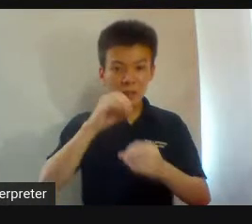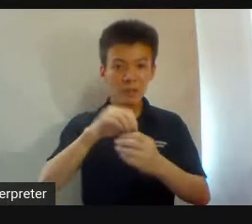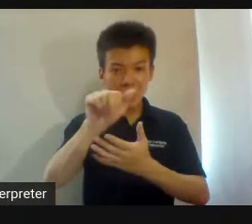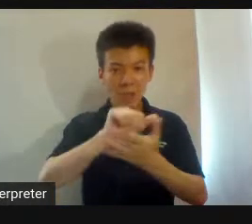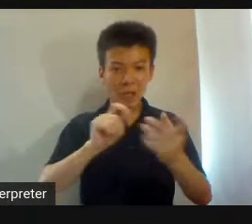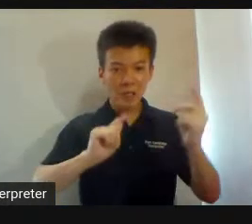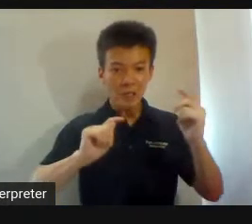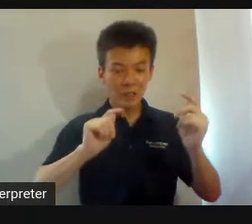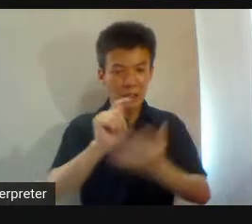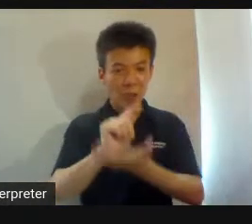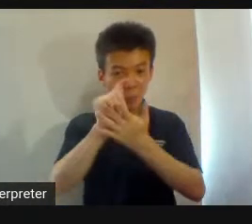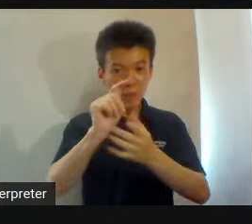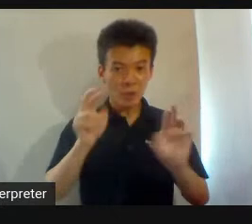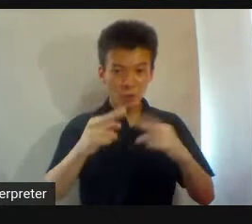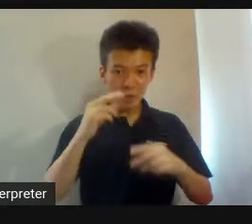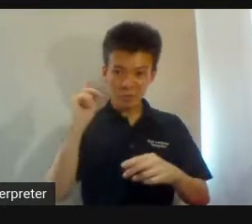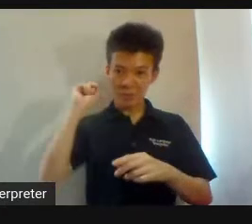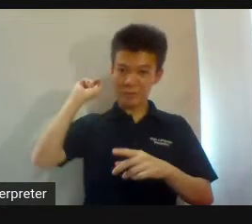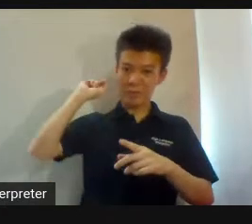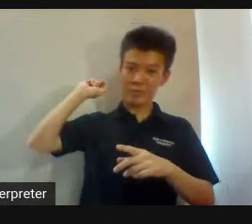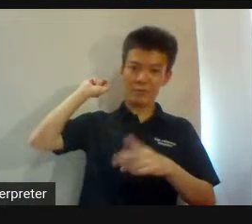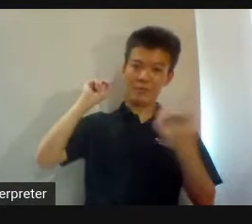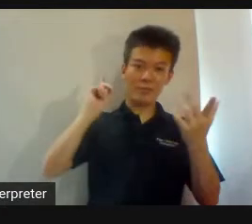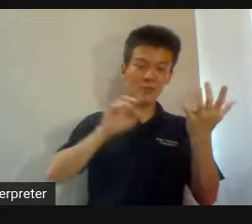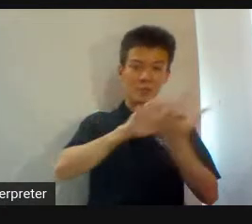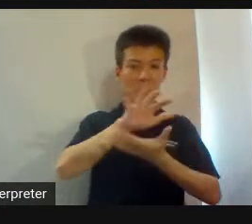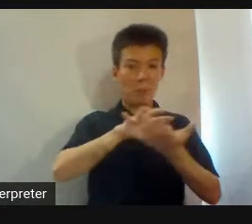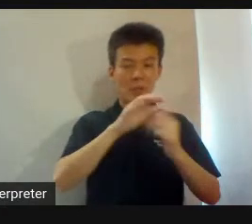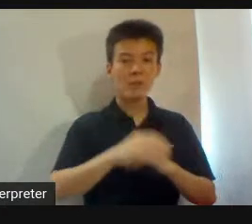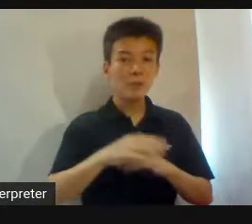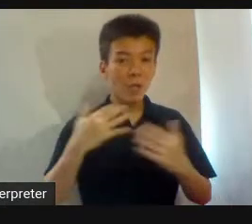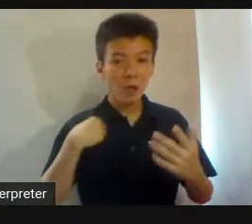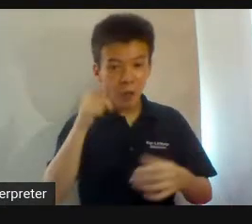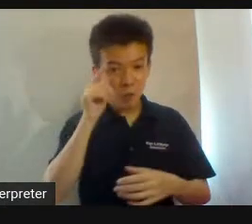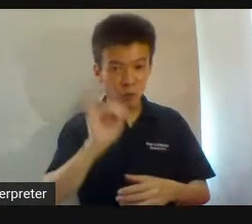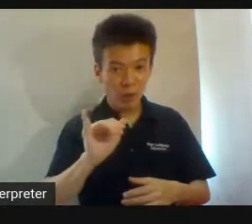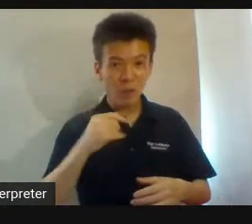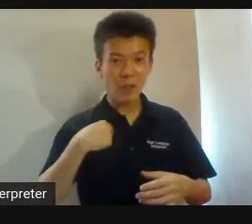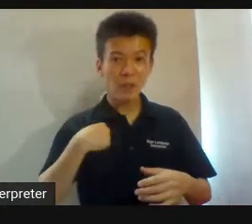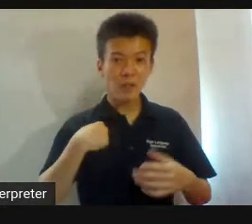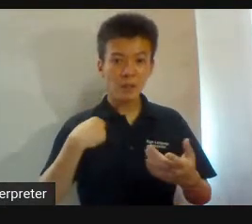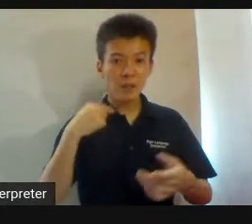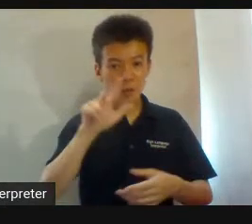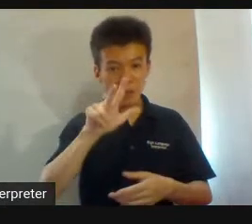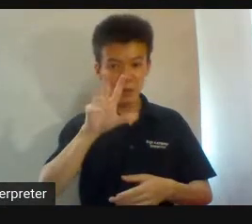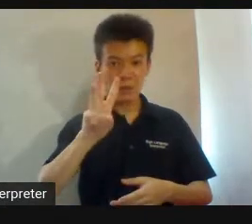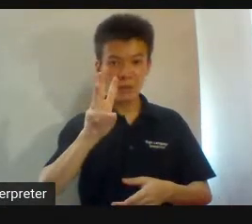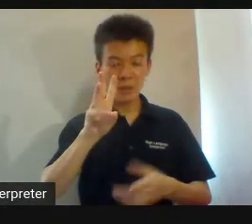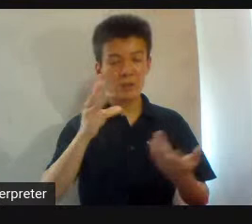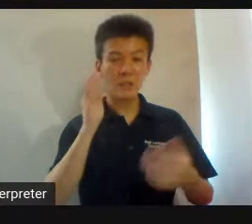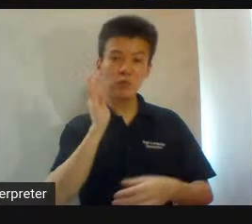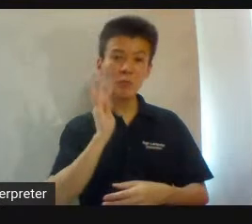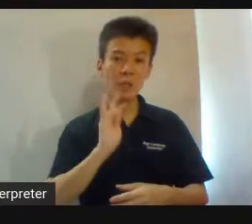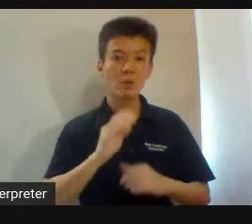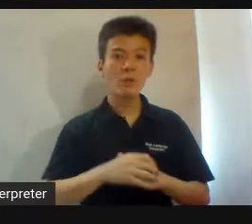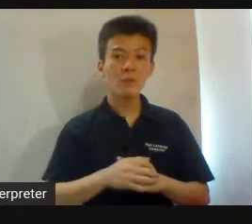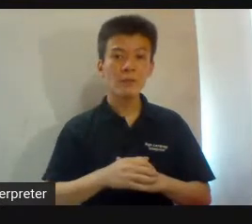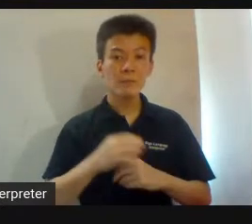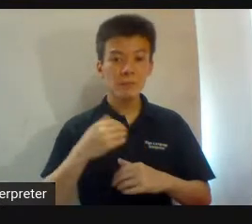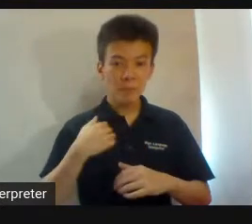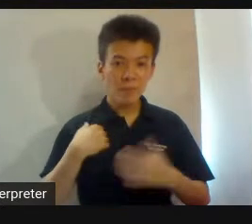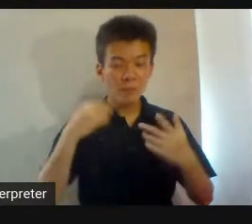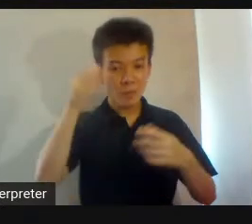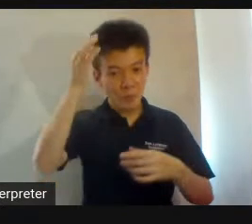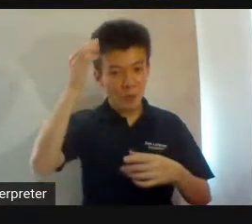therapy room. So behind me, it's very messy. So how I look like, I'm 36, female, and I have